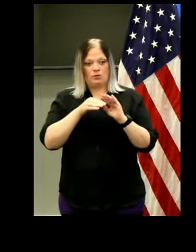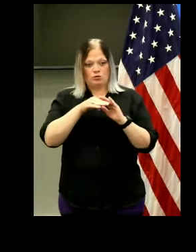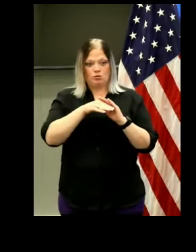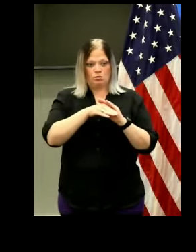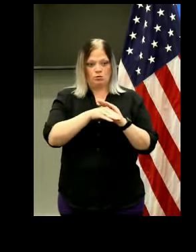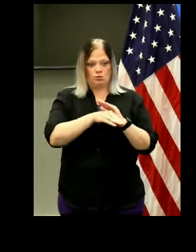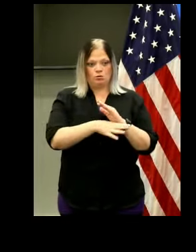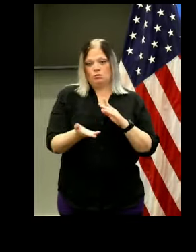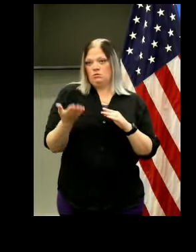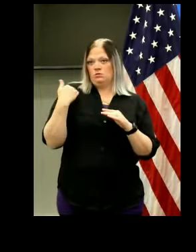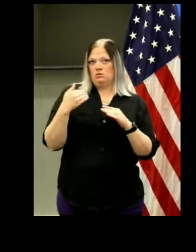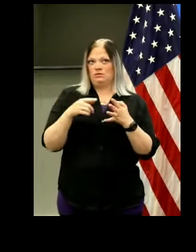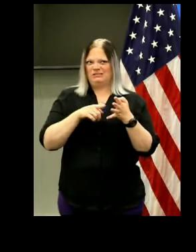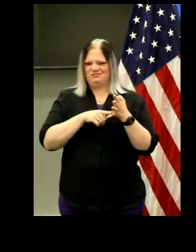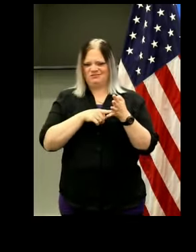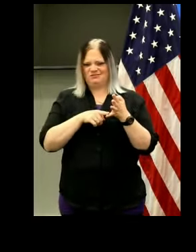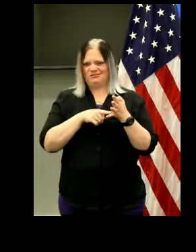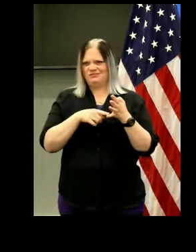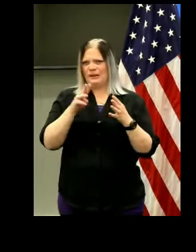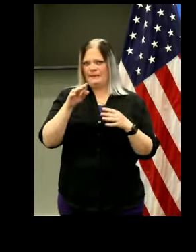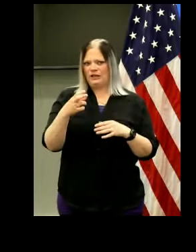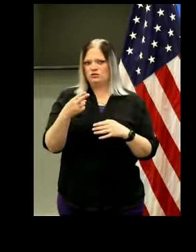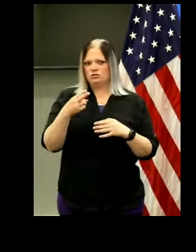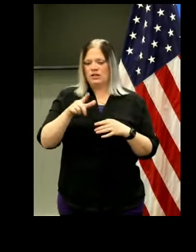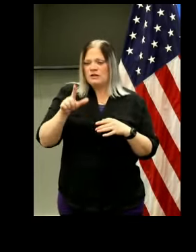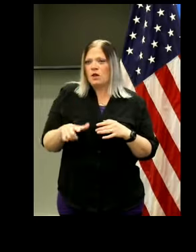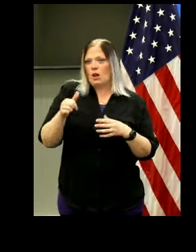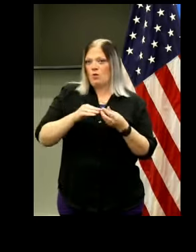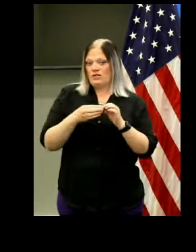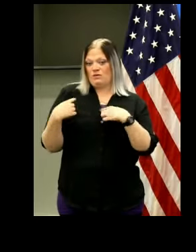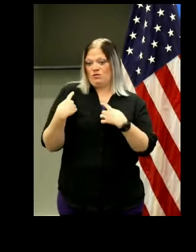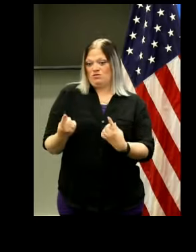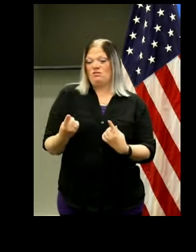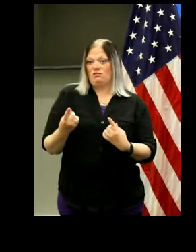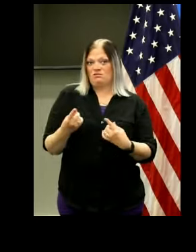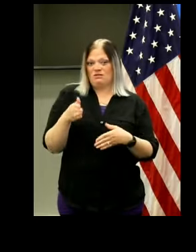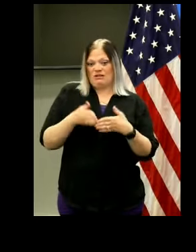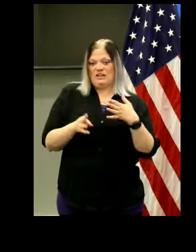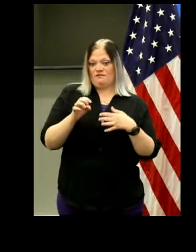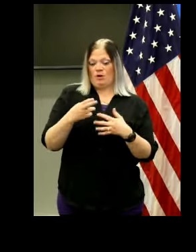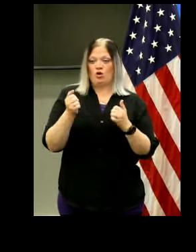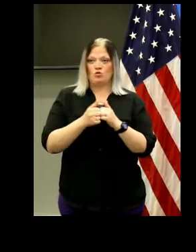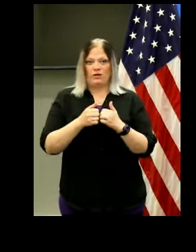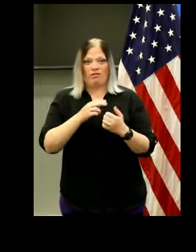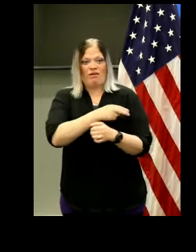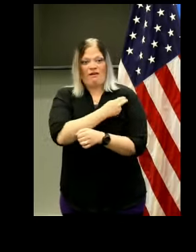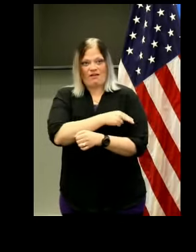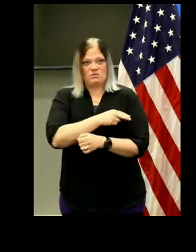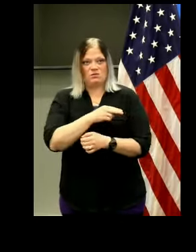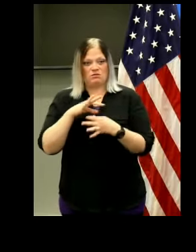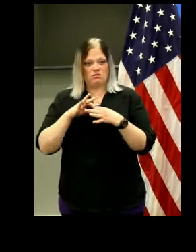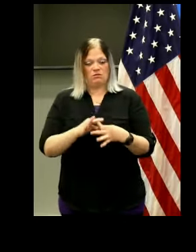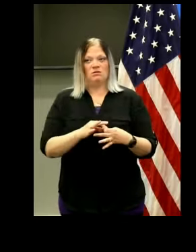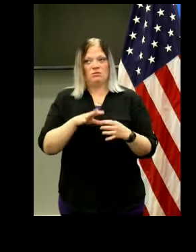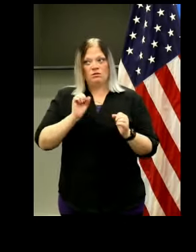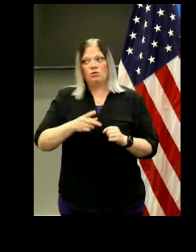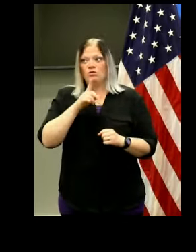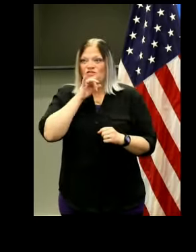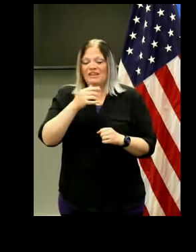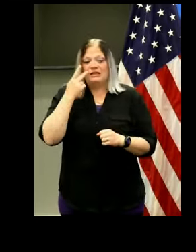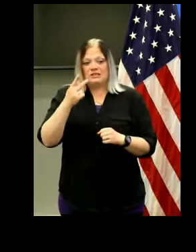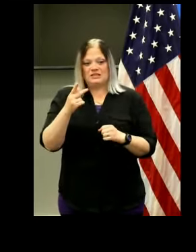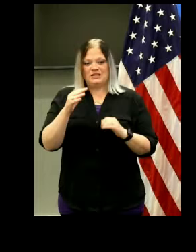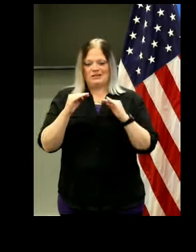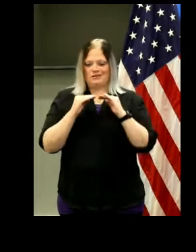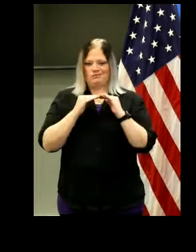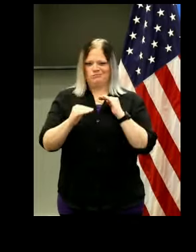this is dating back to end of March, and you can see it's the lowest numbers we've had since the end of March with hospitalizations, and you really do see that static line